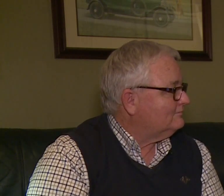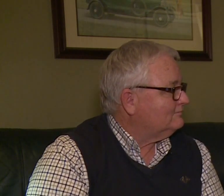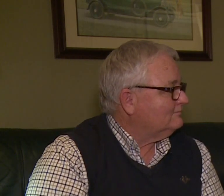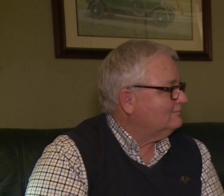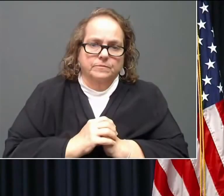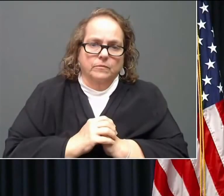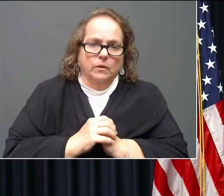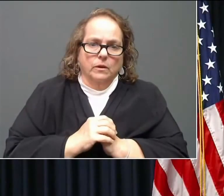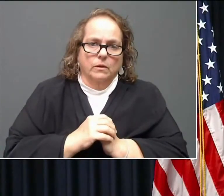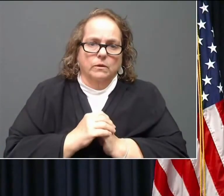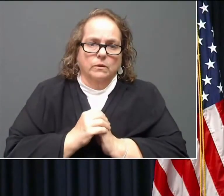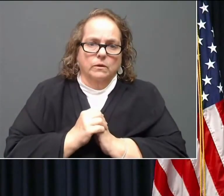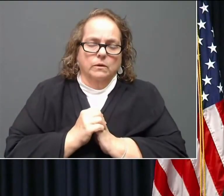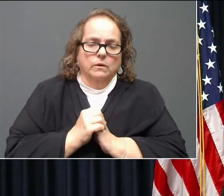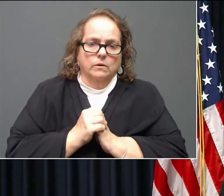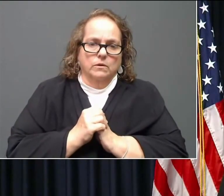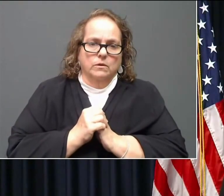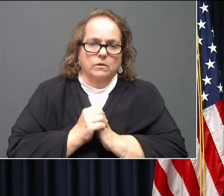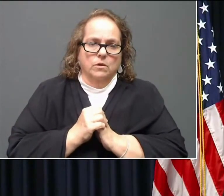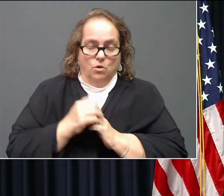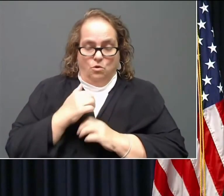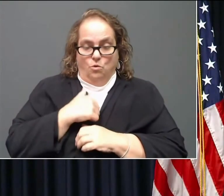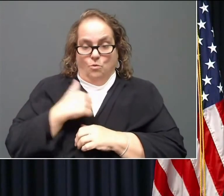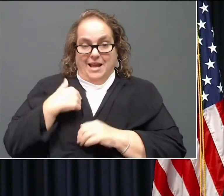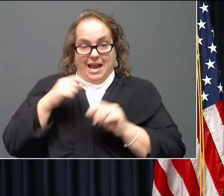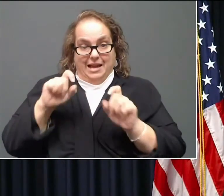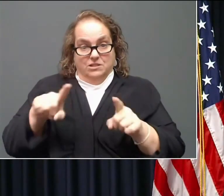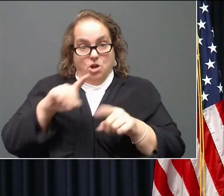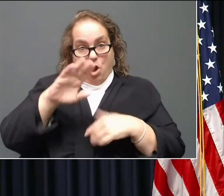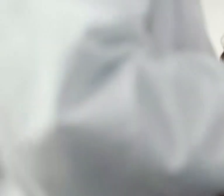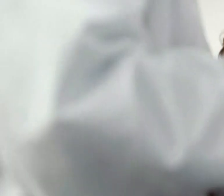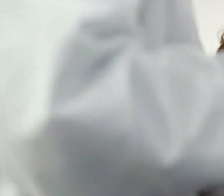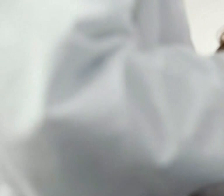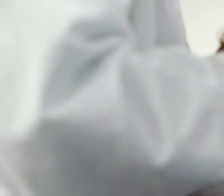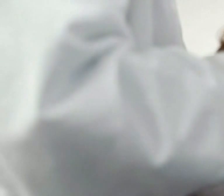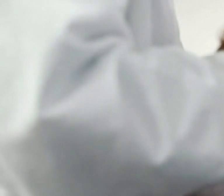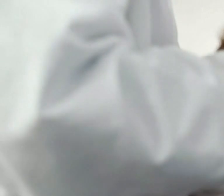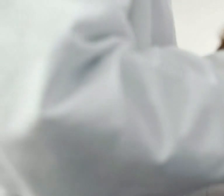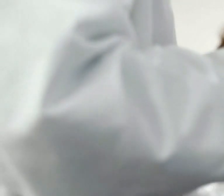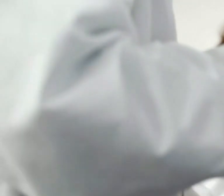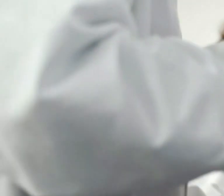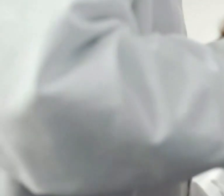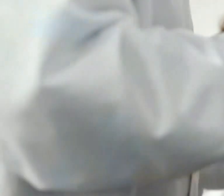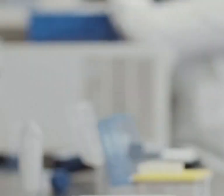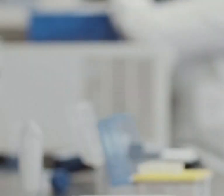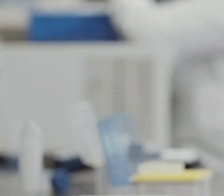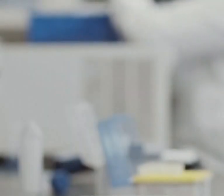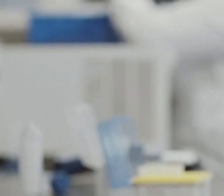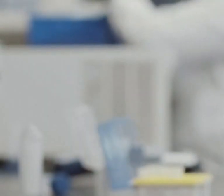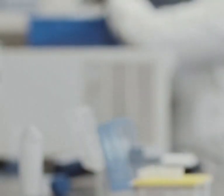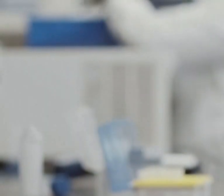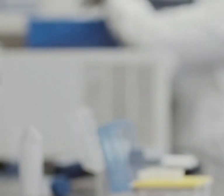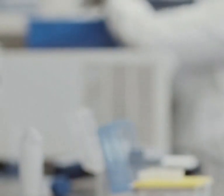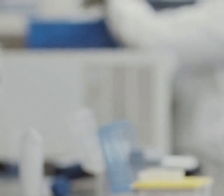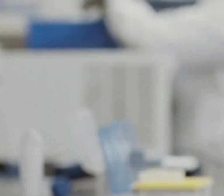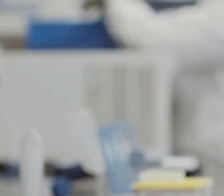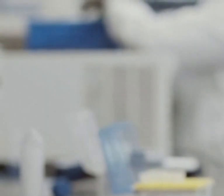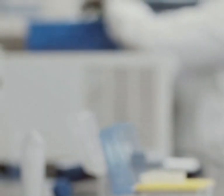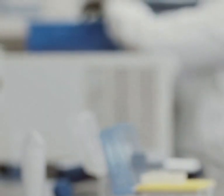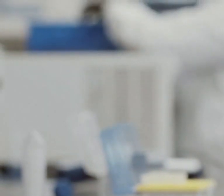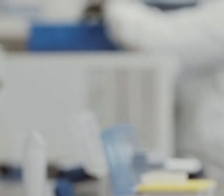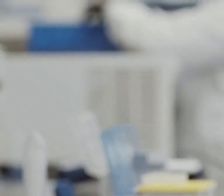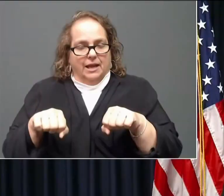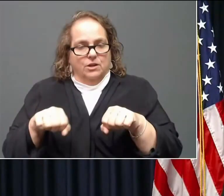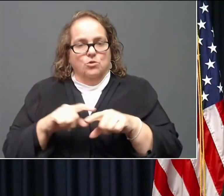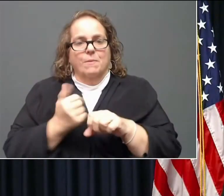as possible. I asked Governor Beshear Monday about the work ahead some departments are doing while regional sites have had to wait for